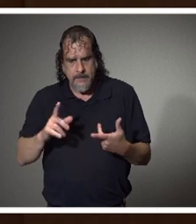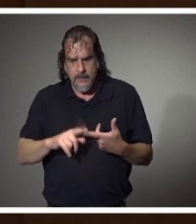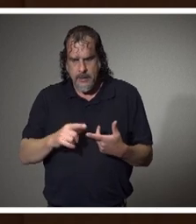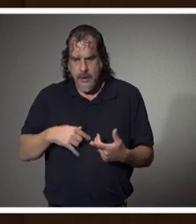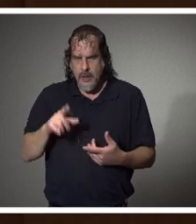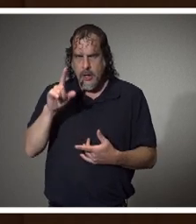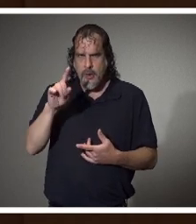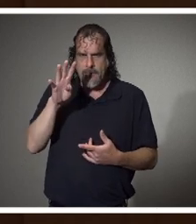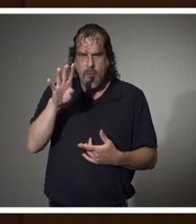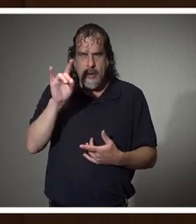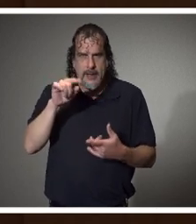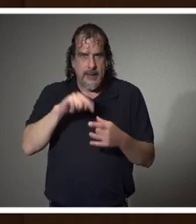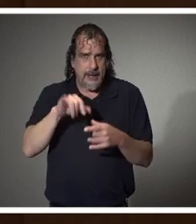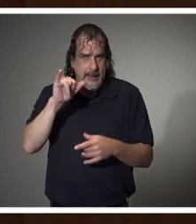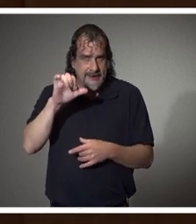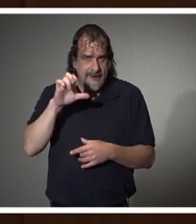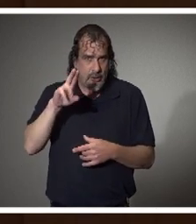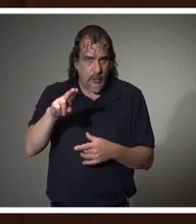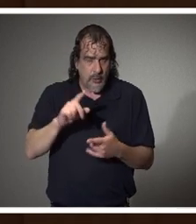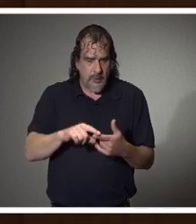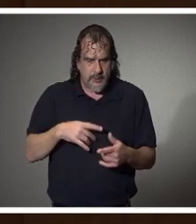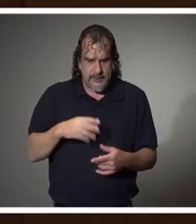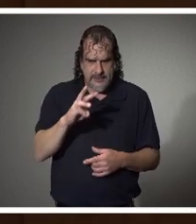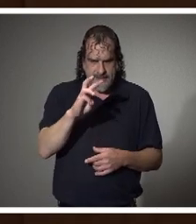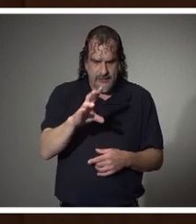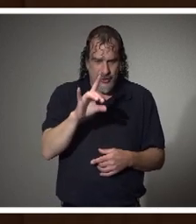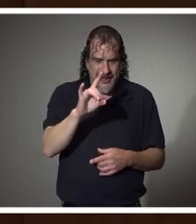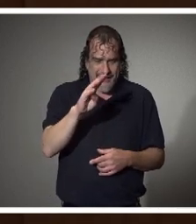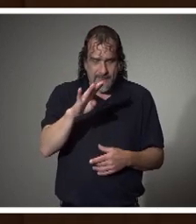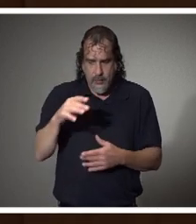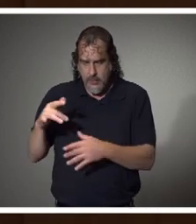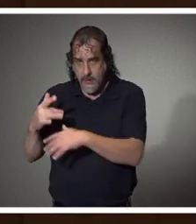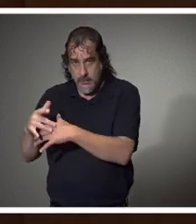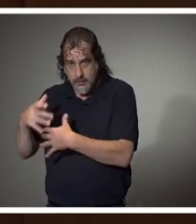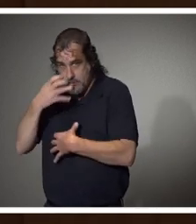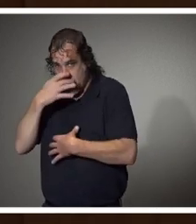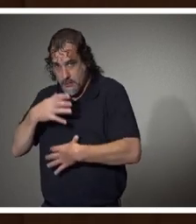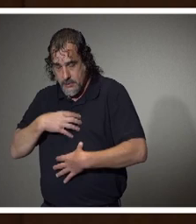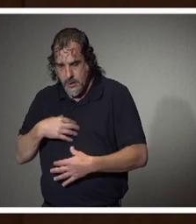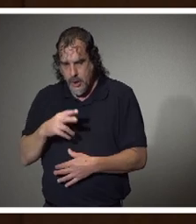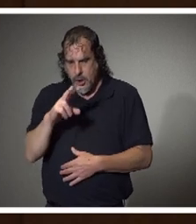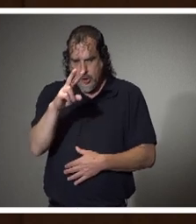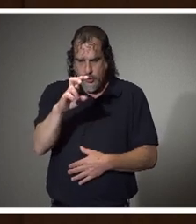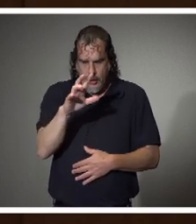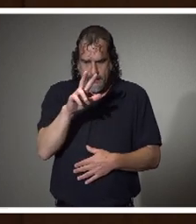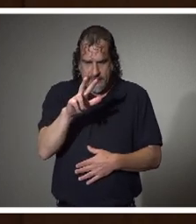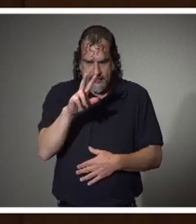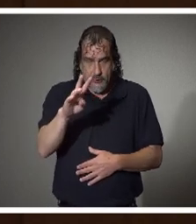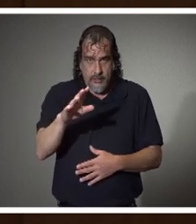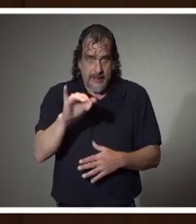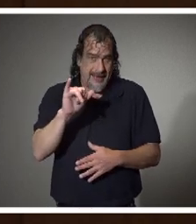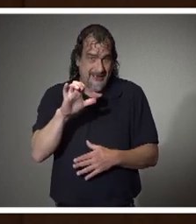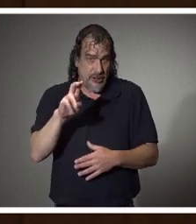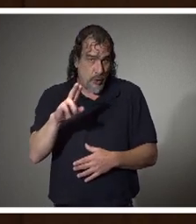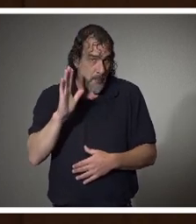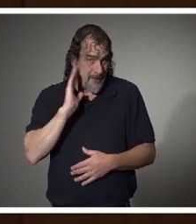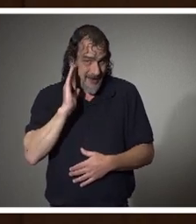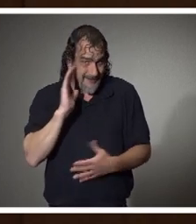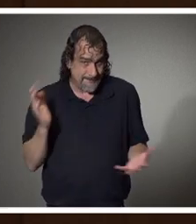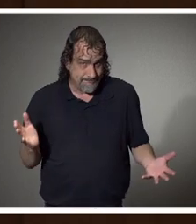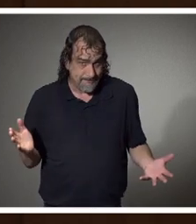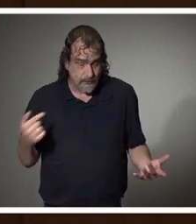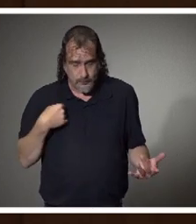ICU, with 684 open and available ventilators and 253 open and available ICU beds.